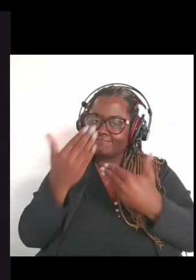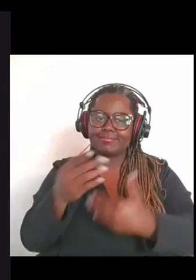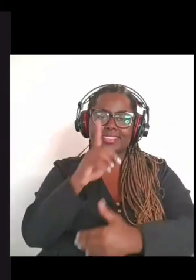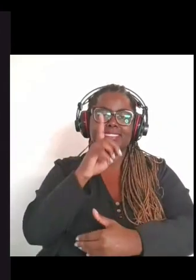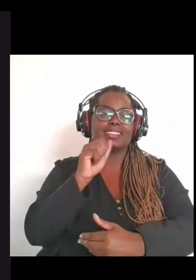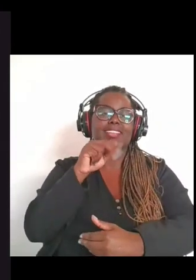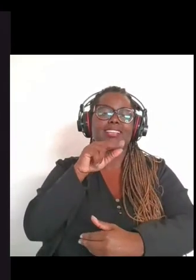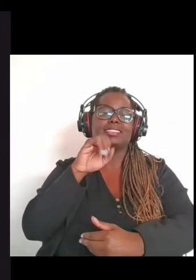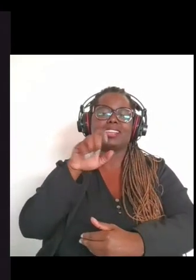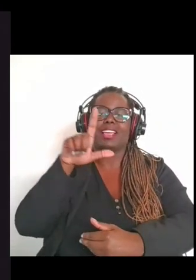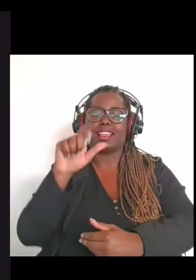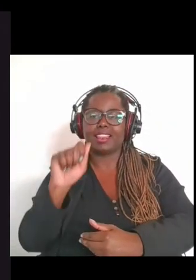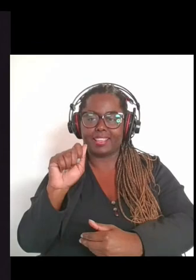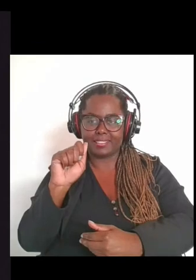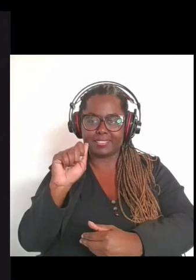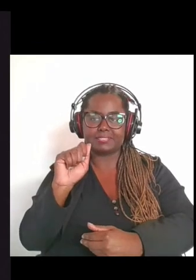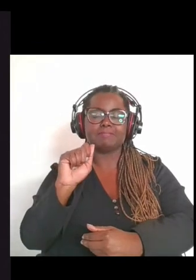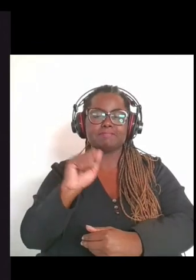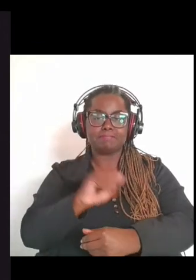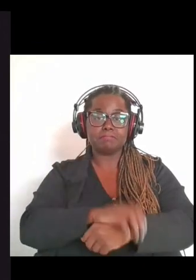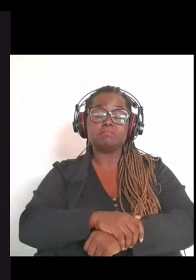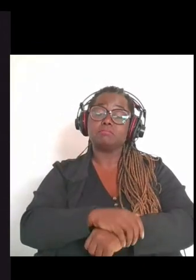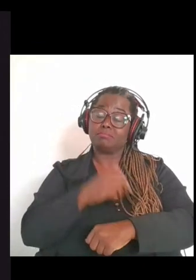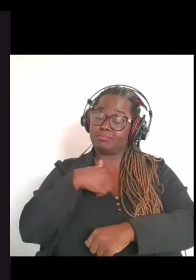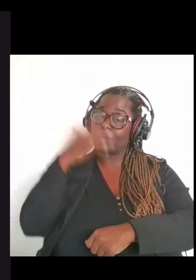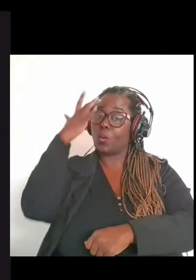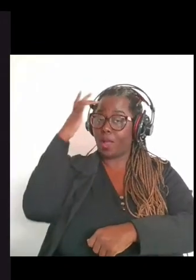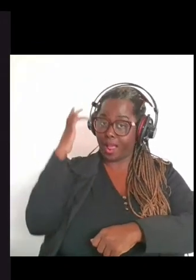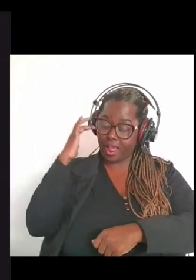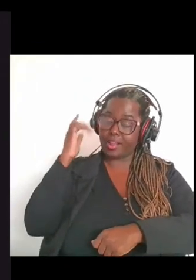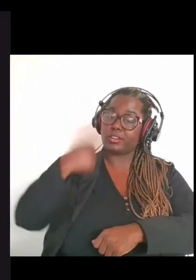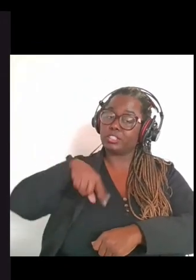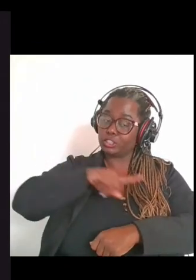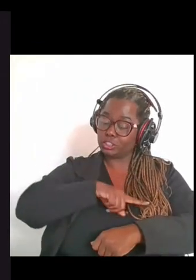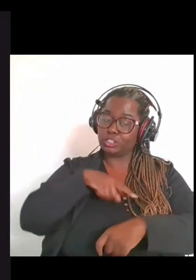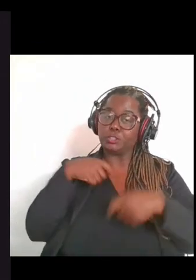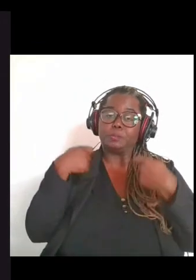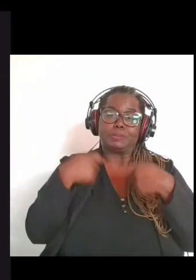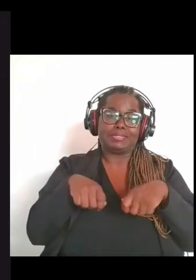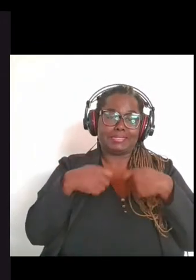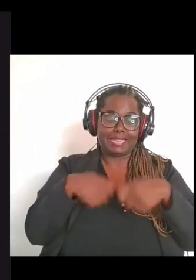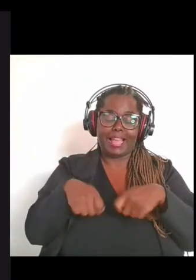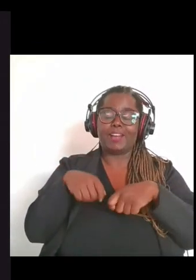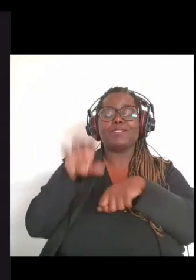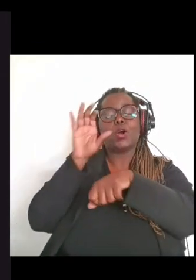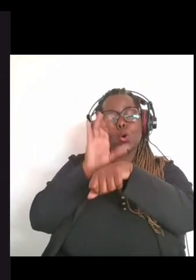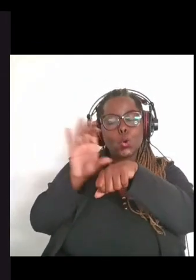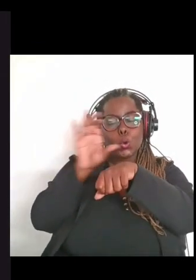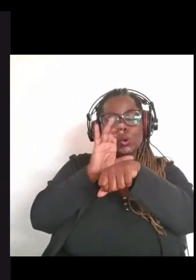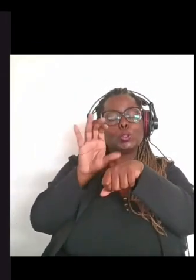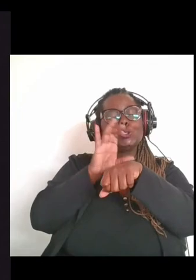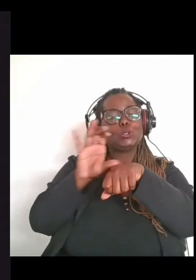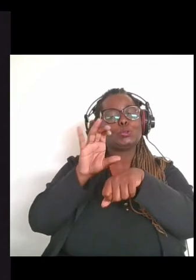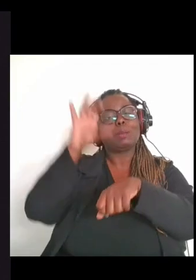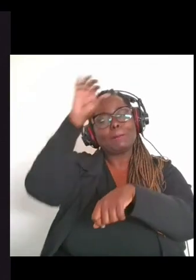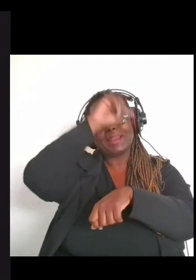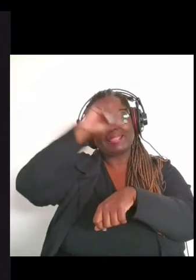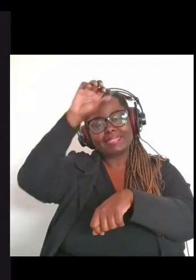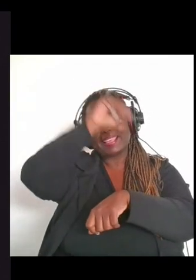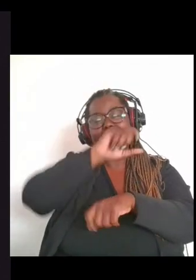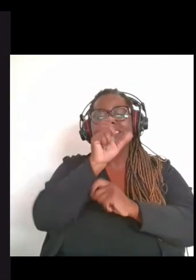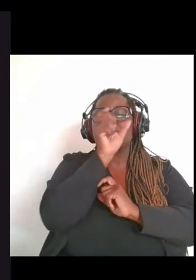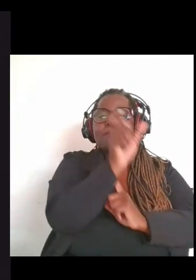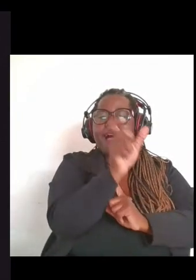course where we can learn this word from you say too so that we didn't pronounce it in the right way